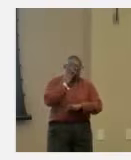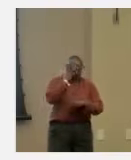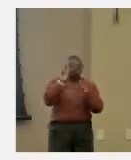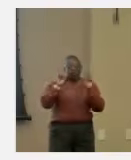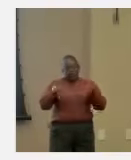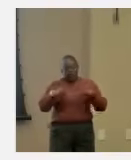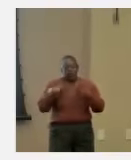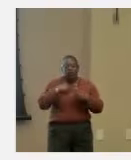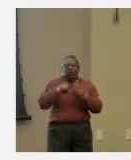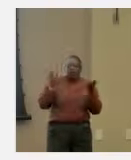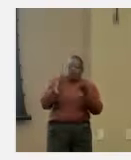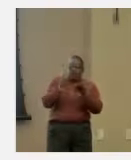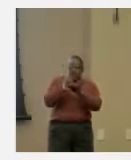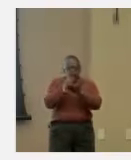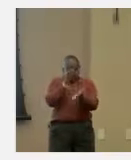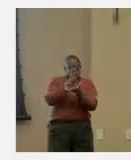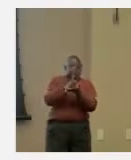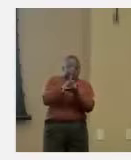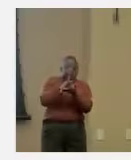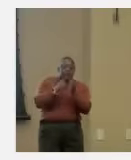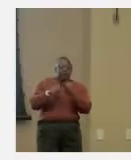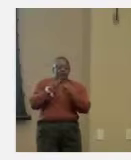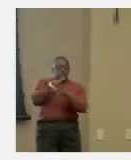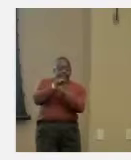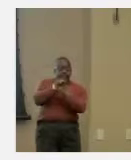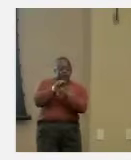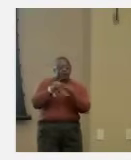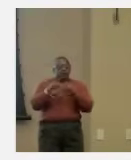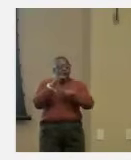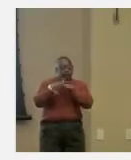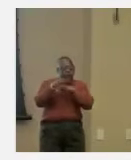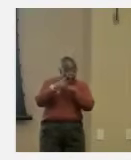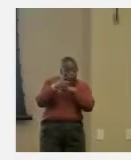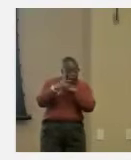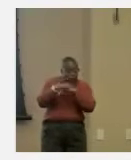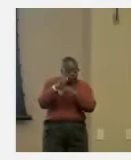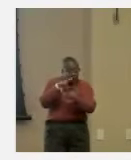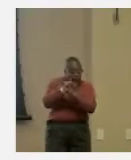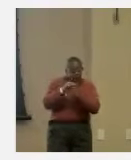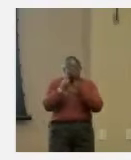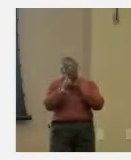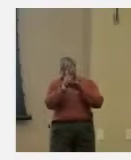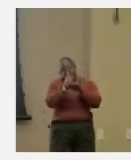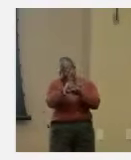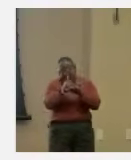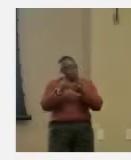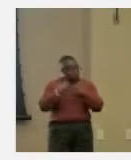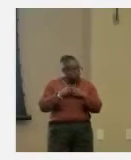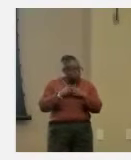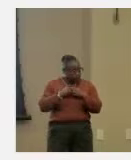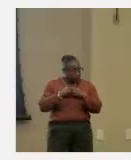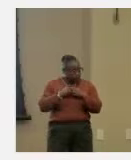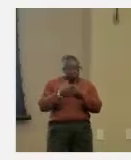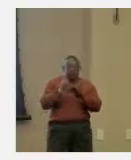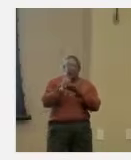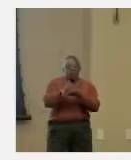are here to help you put it out, to detect it. Early detection can lead to